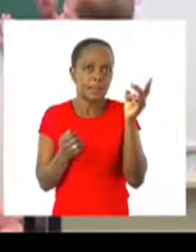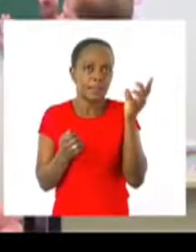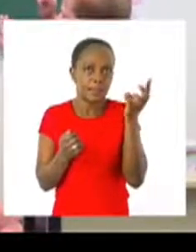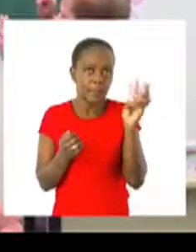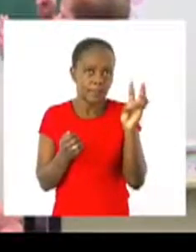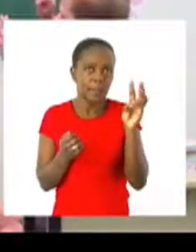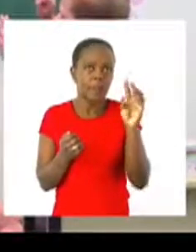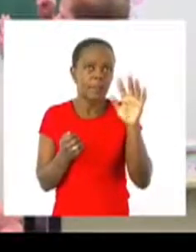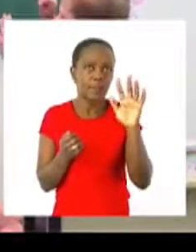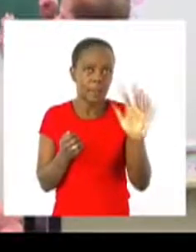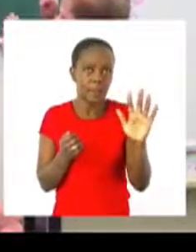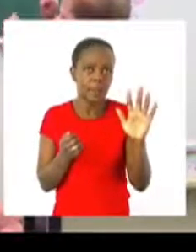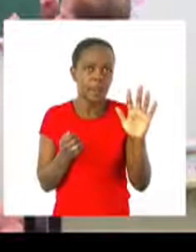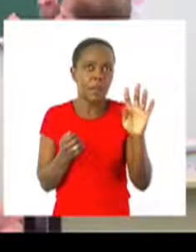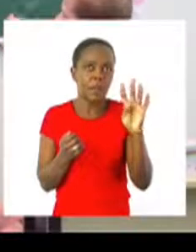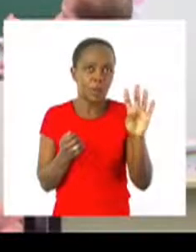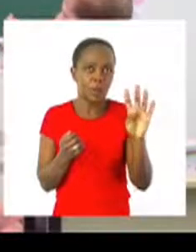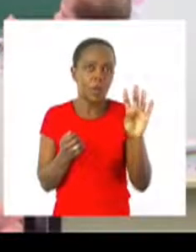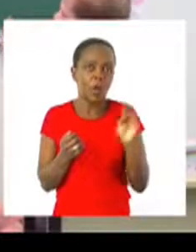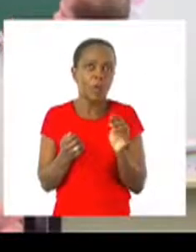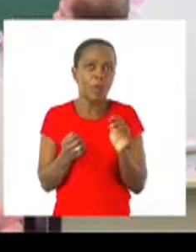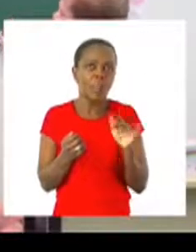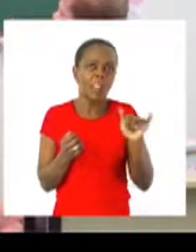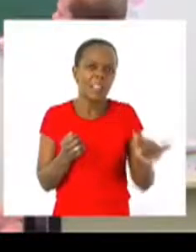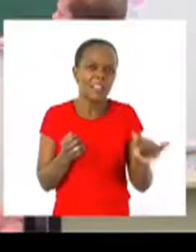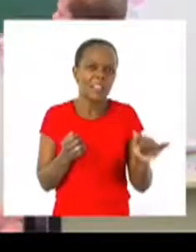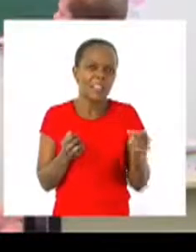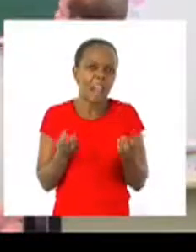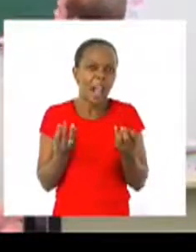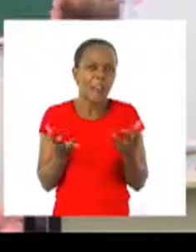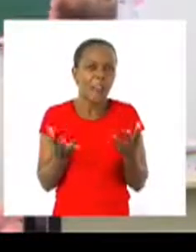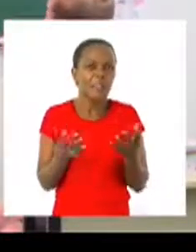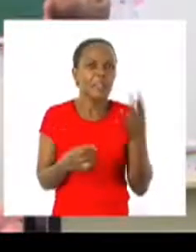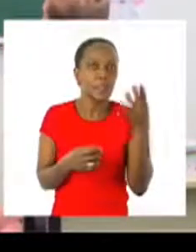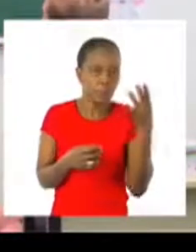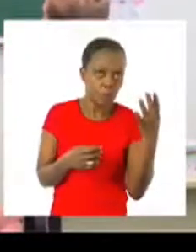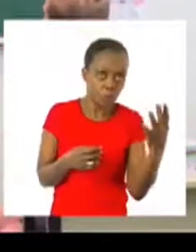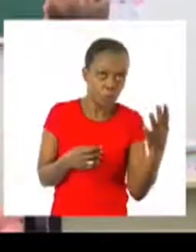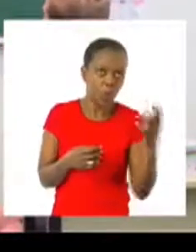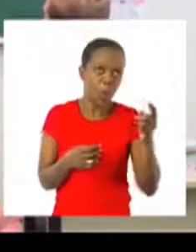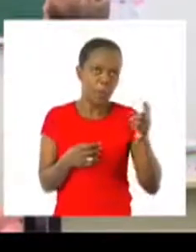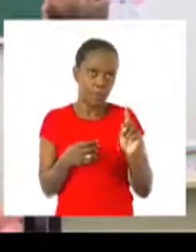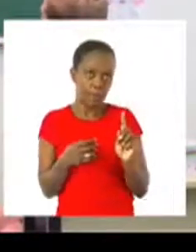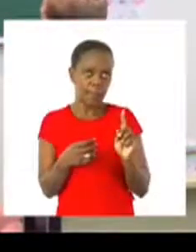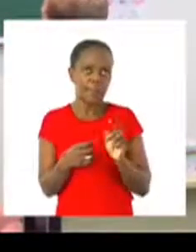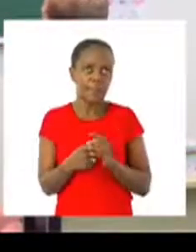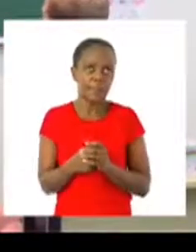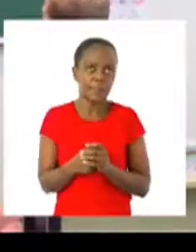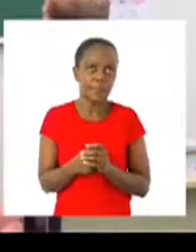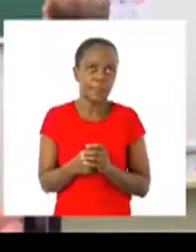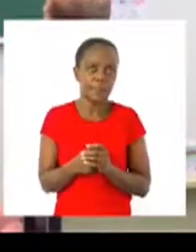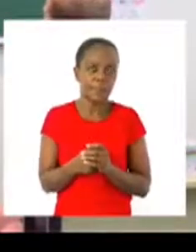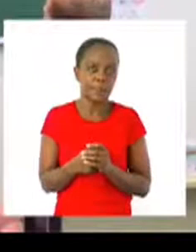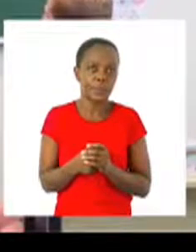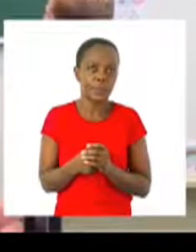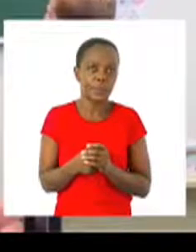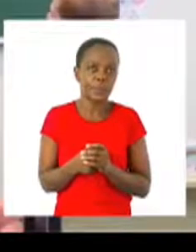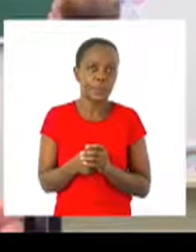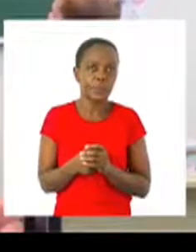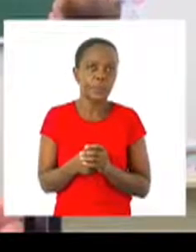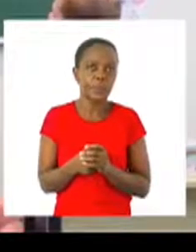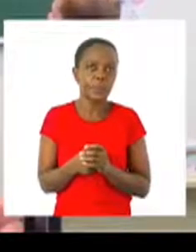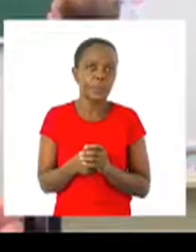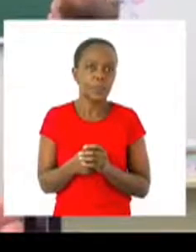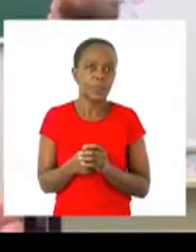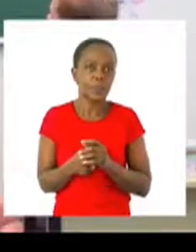6, 5, 4. How many do we have? 4. Yes, we've got 4. For the next